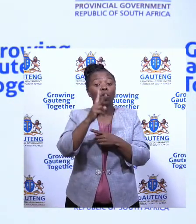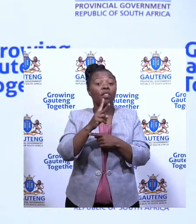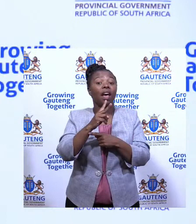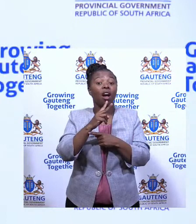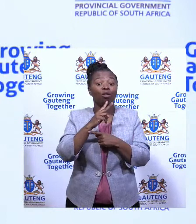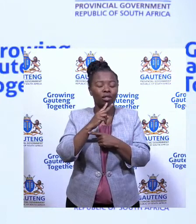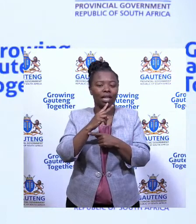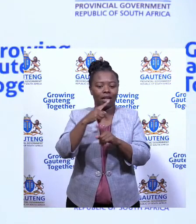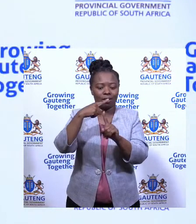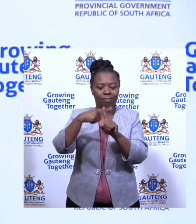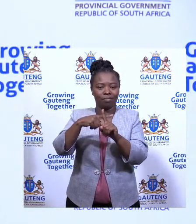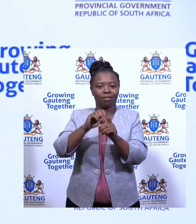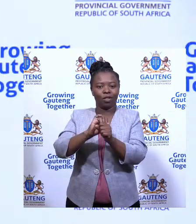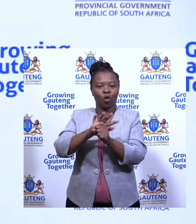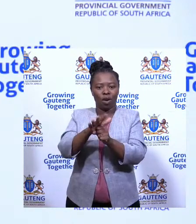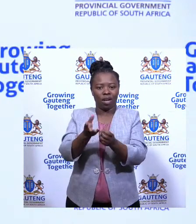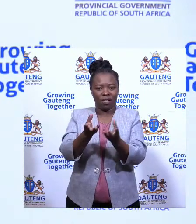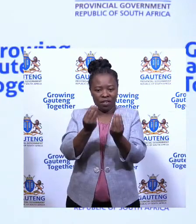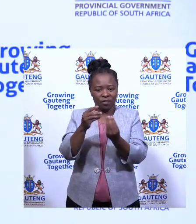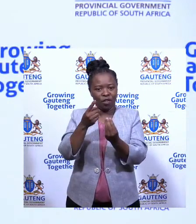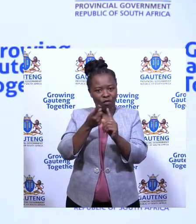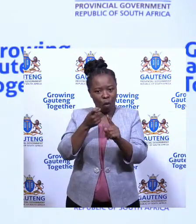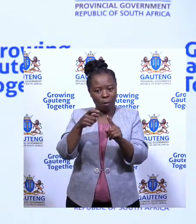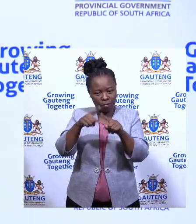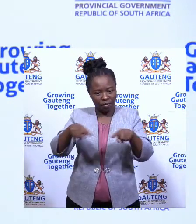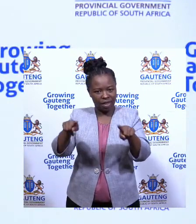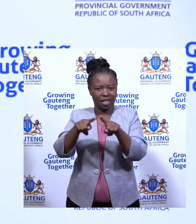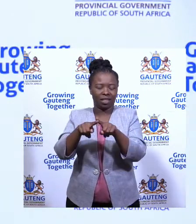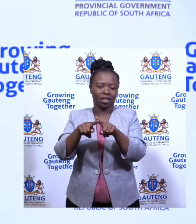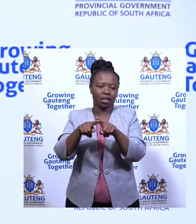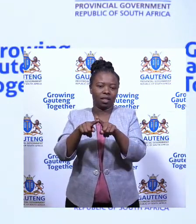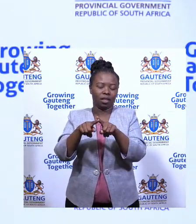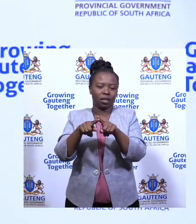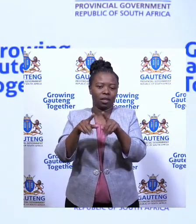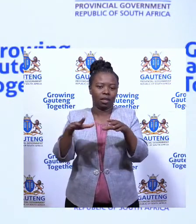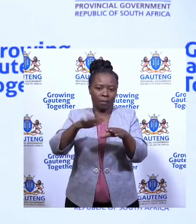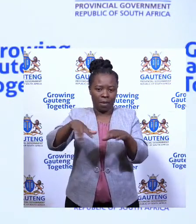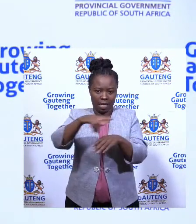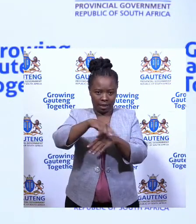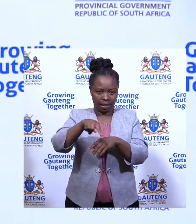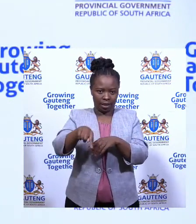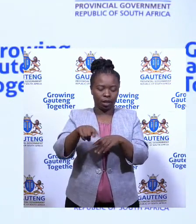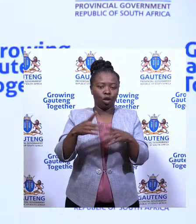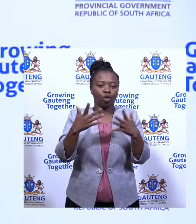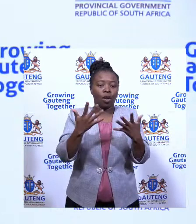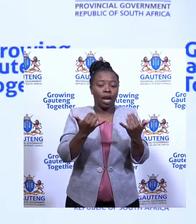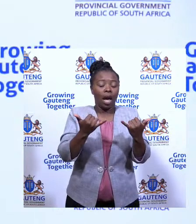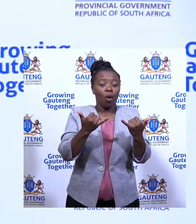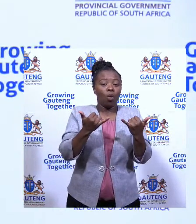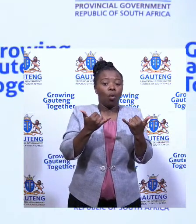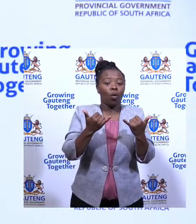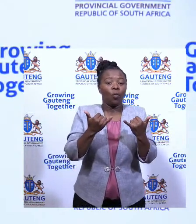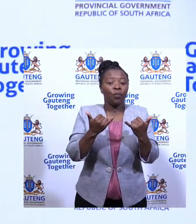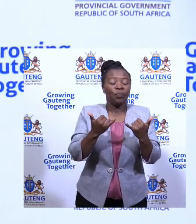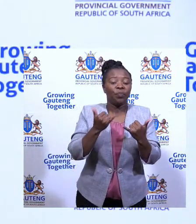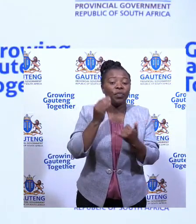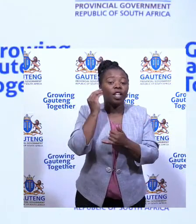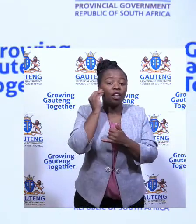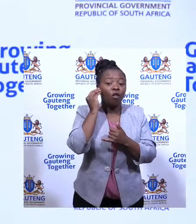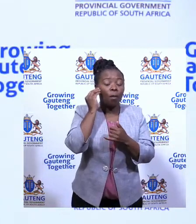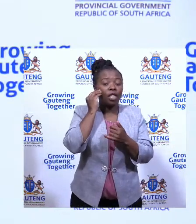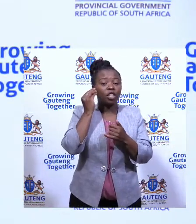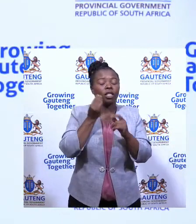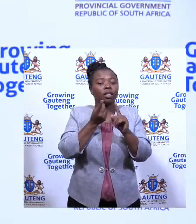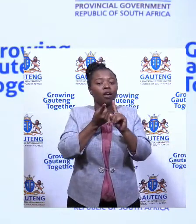within these long-term care facilities. Now, it is worth noting, I just want to say that in order to be able to do this, the data we use is what comes